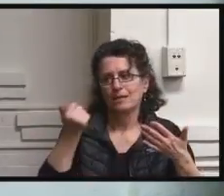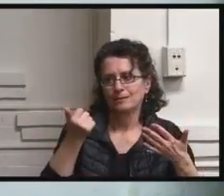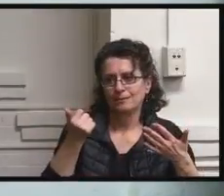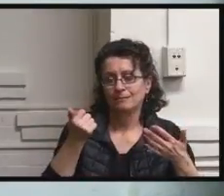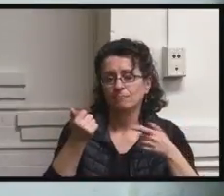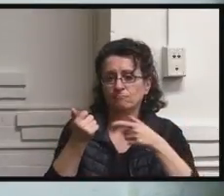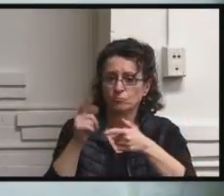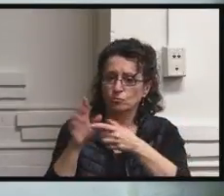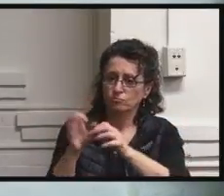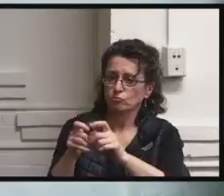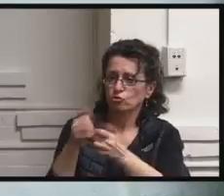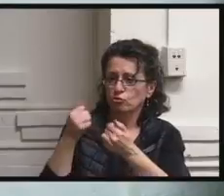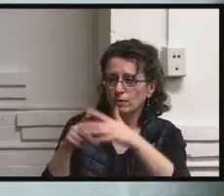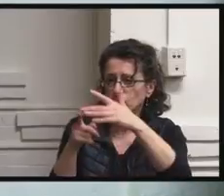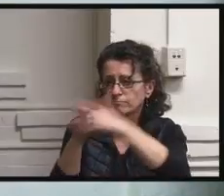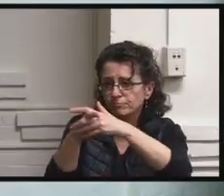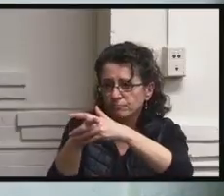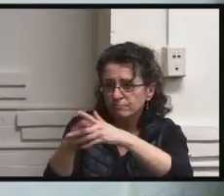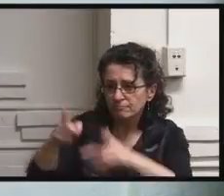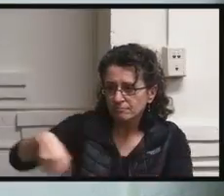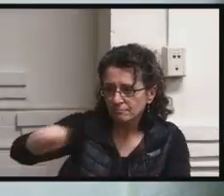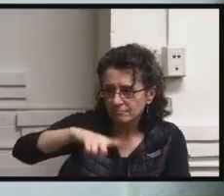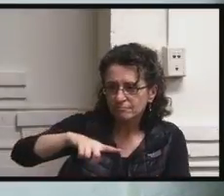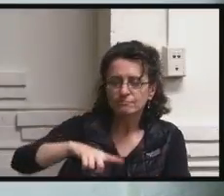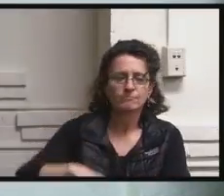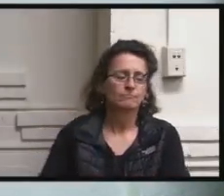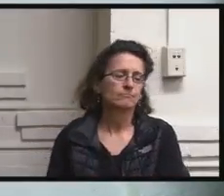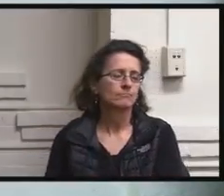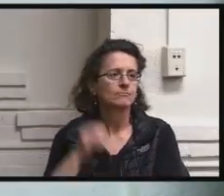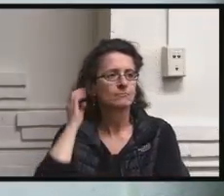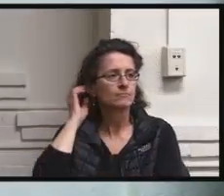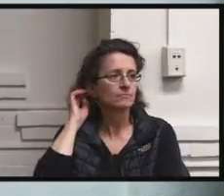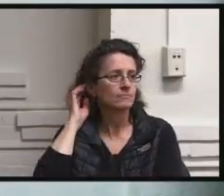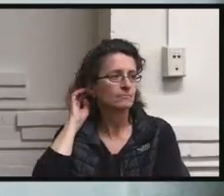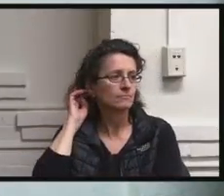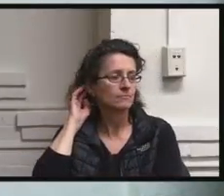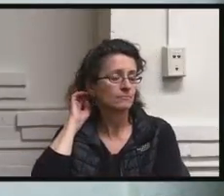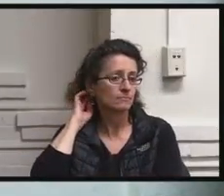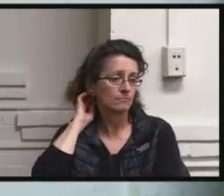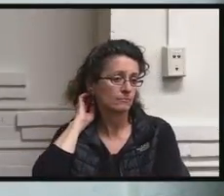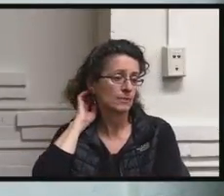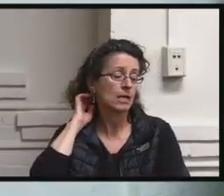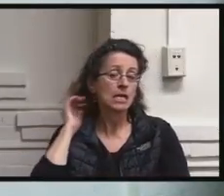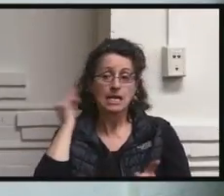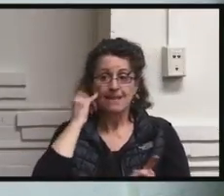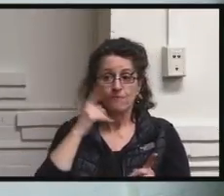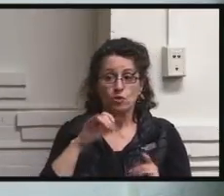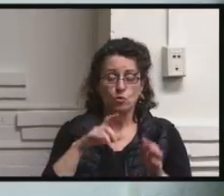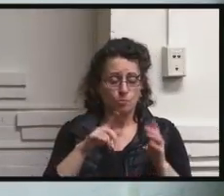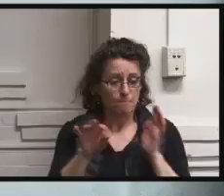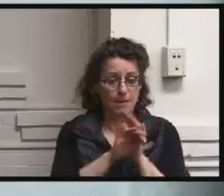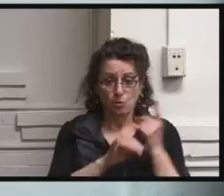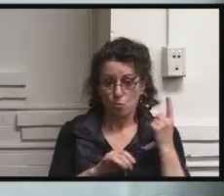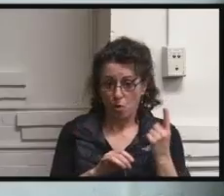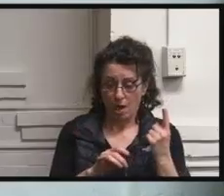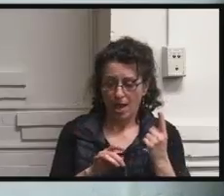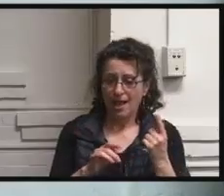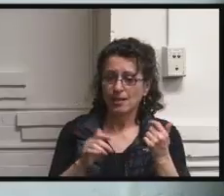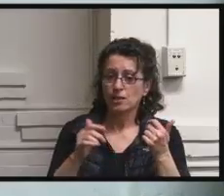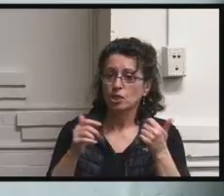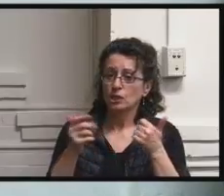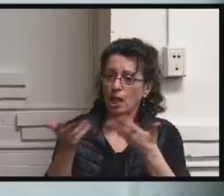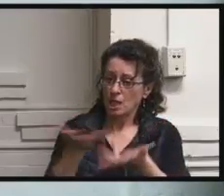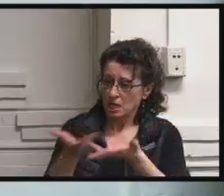for. If you do enter into that process of trying to convince people, I think you have a lot of tools at your disposal that you haven't